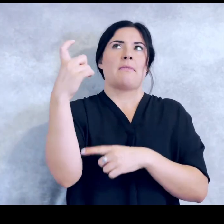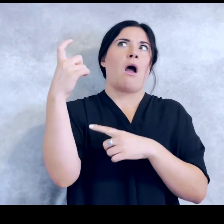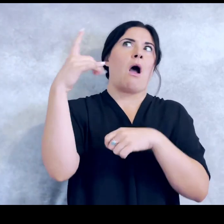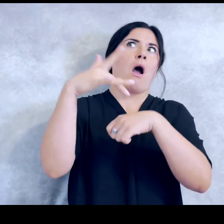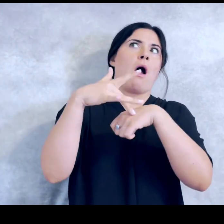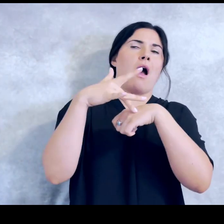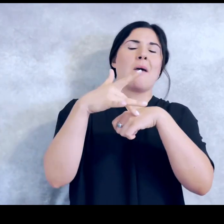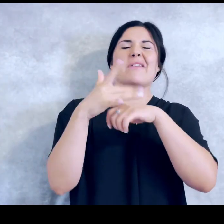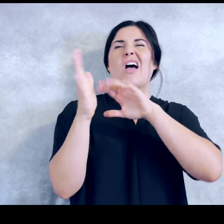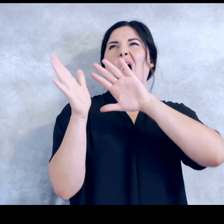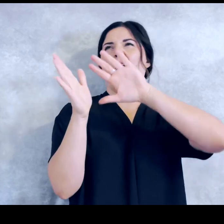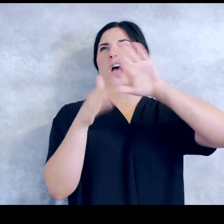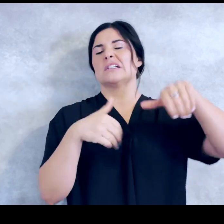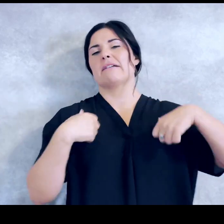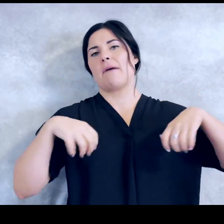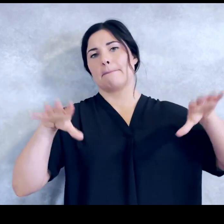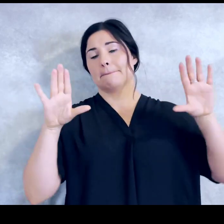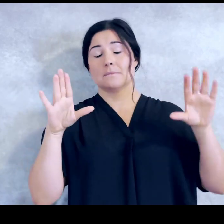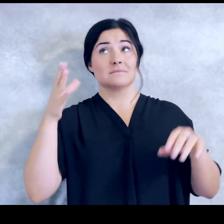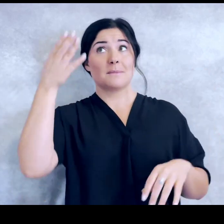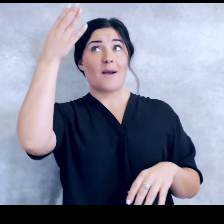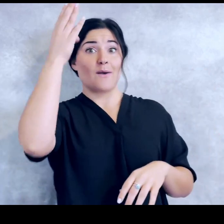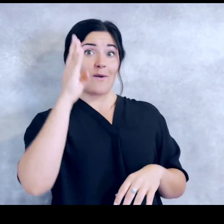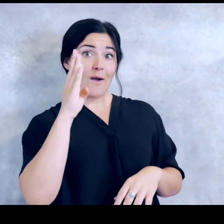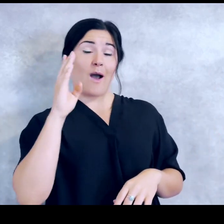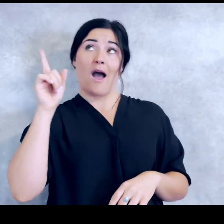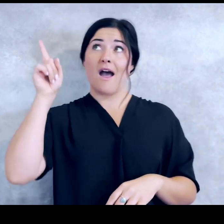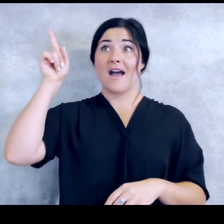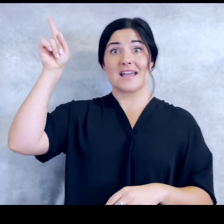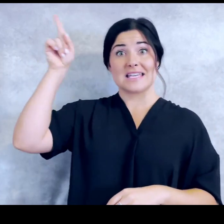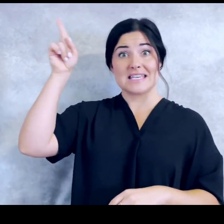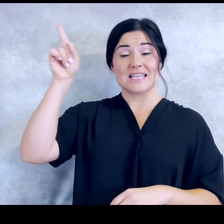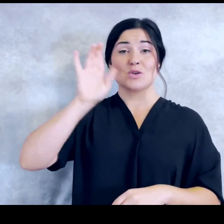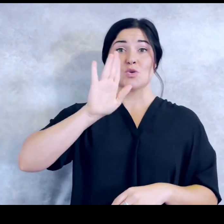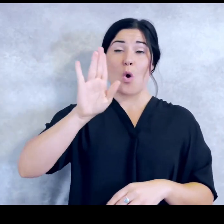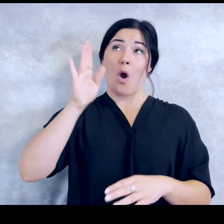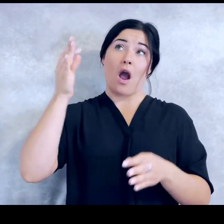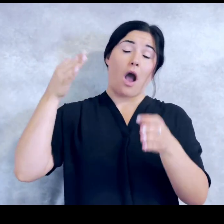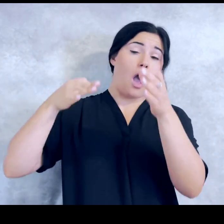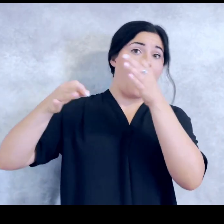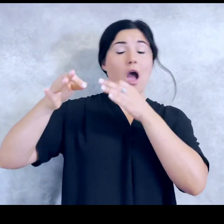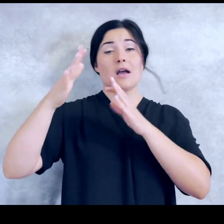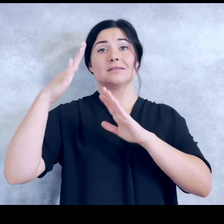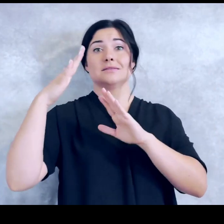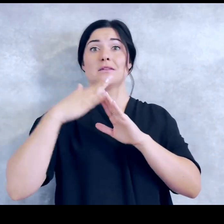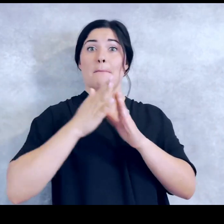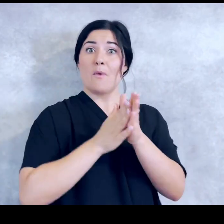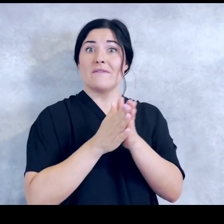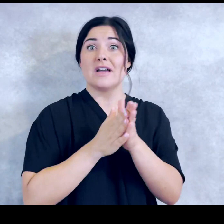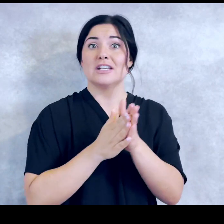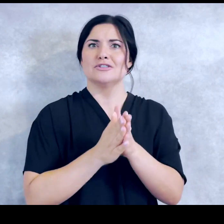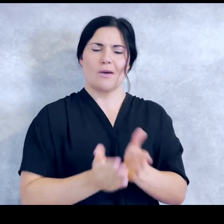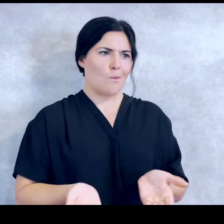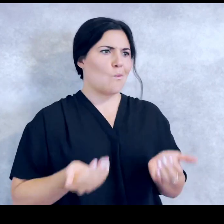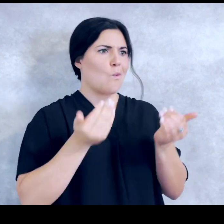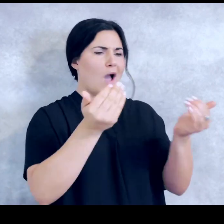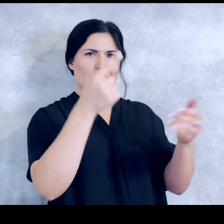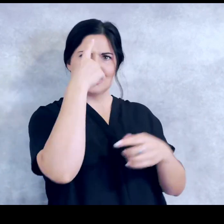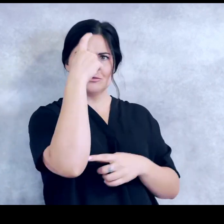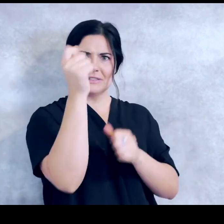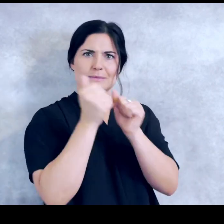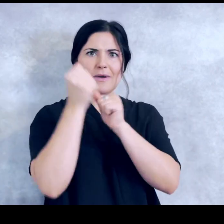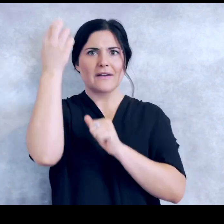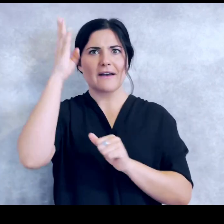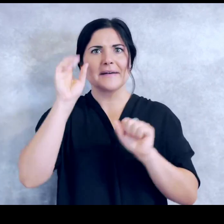dream, but then you've kind of put the dream off. But if God was your main motivation, he would give you the courage to step out in